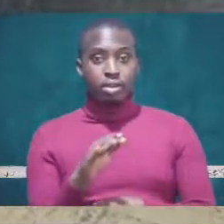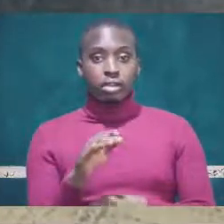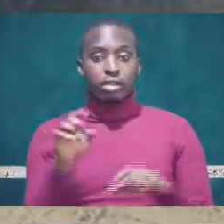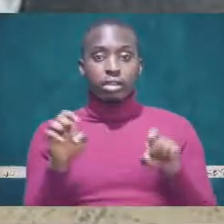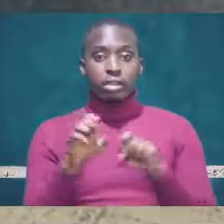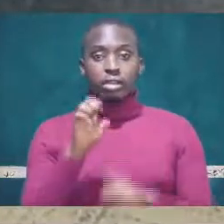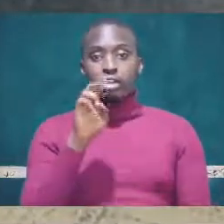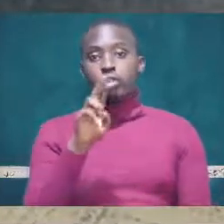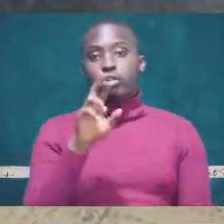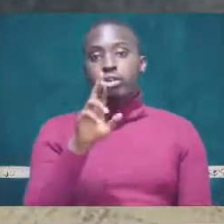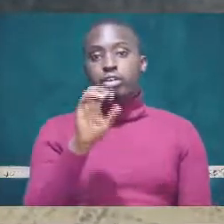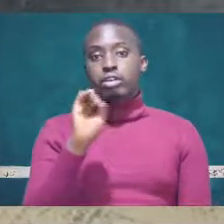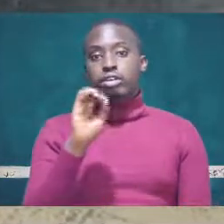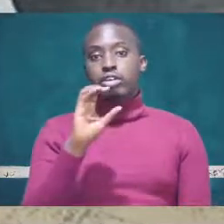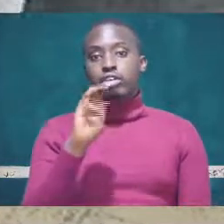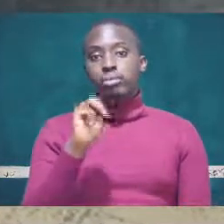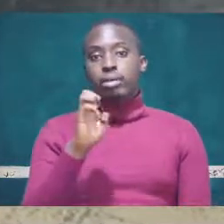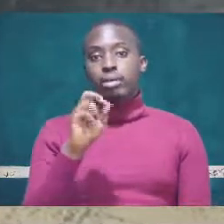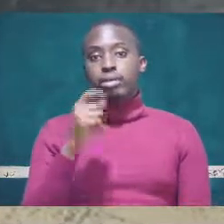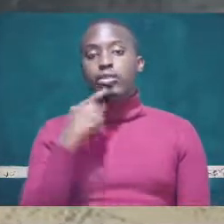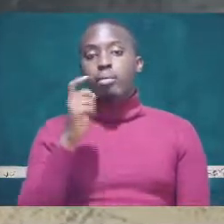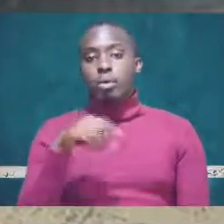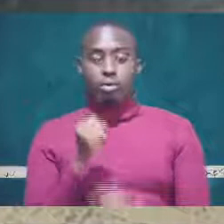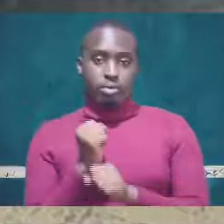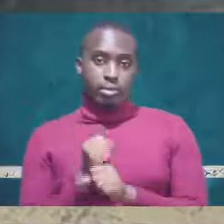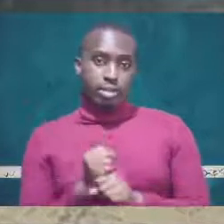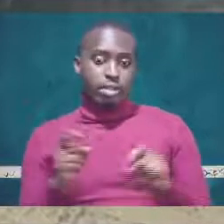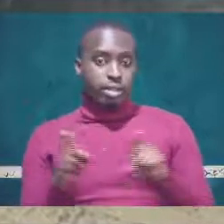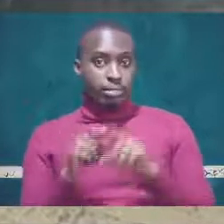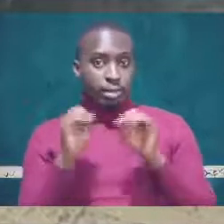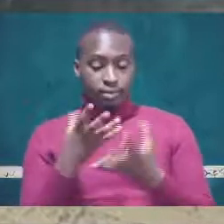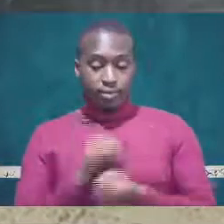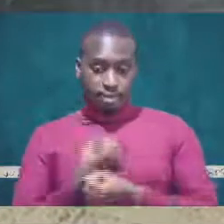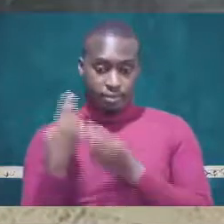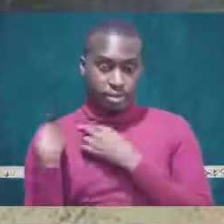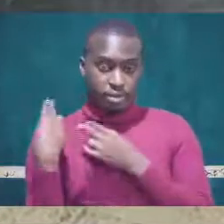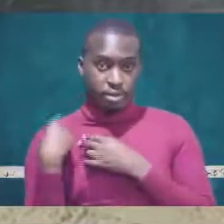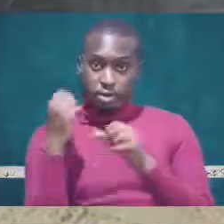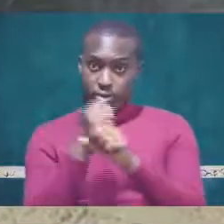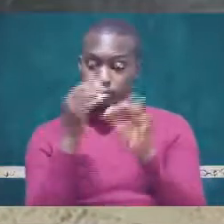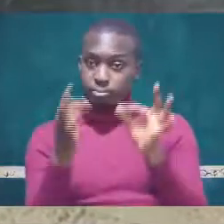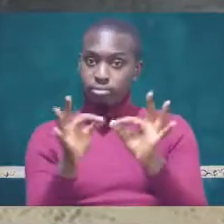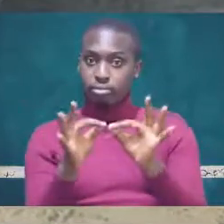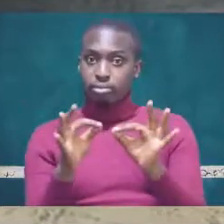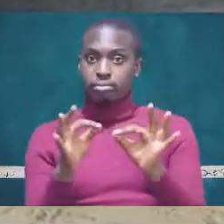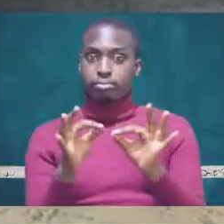nourishment, nourishing the cells, because the cell has to be nourished if they are to carry their functions effectively and properly.